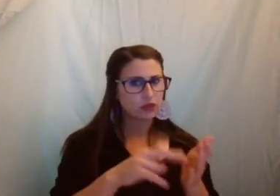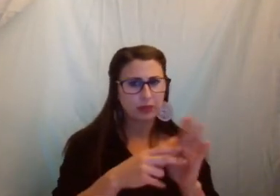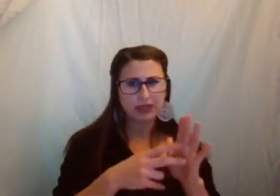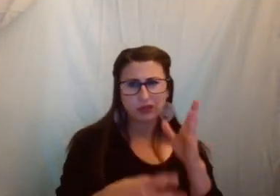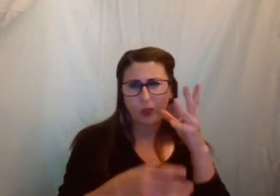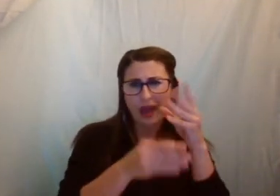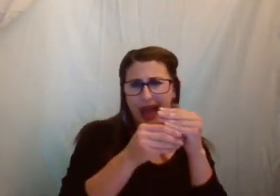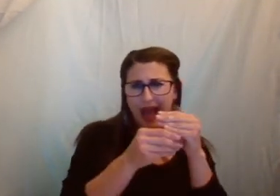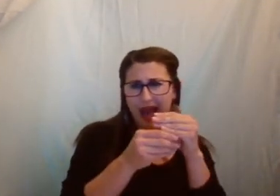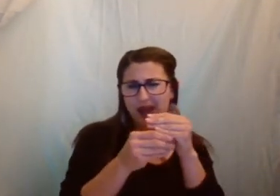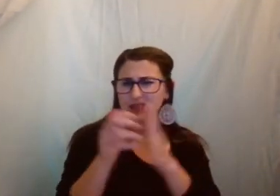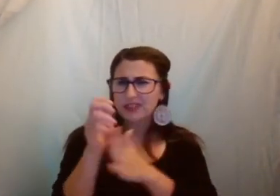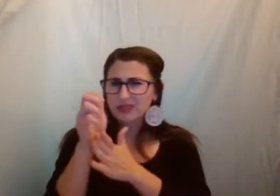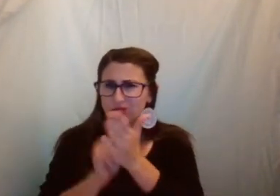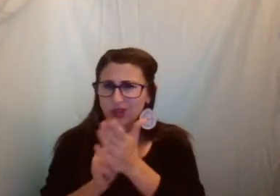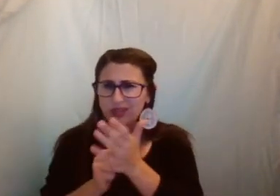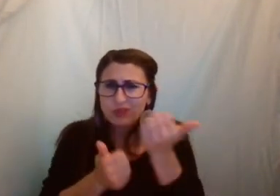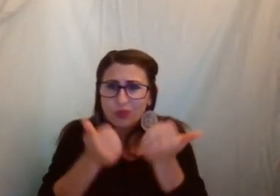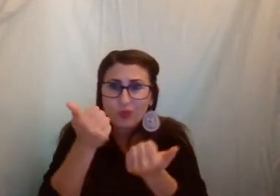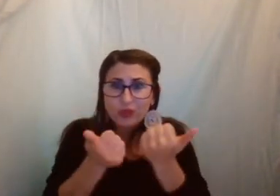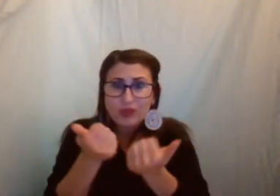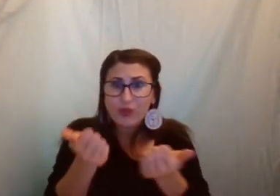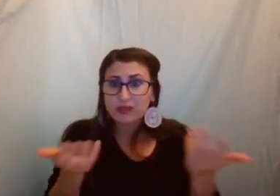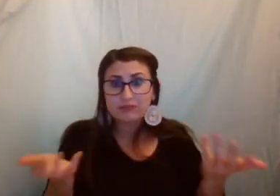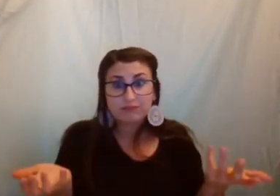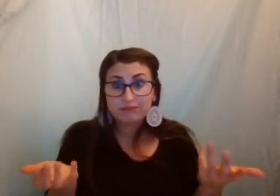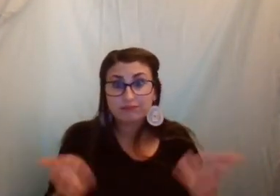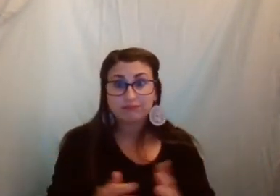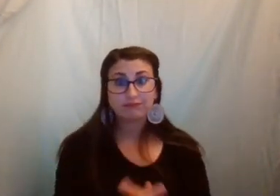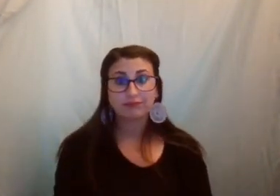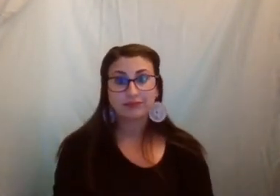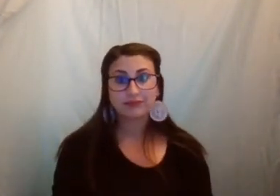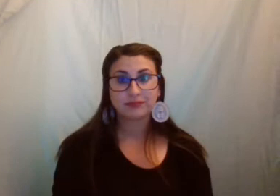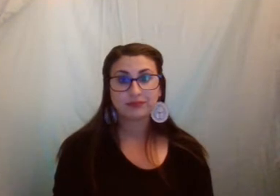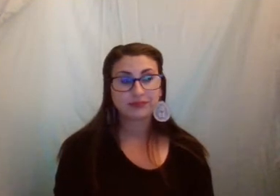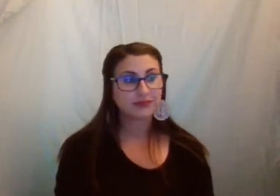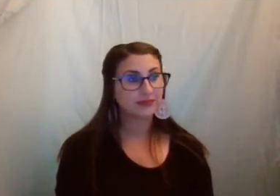So are you going to add or subtract?